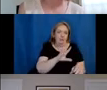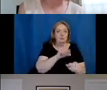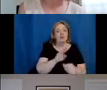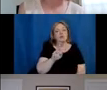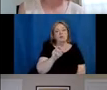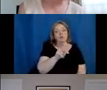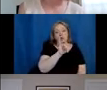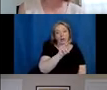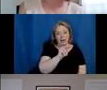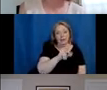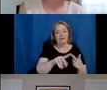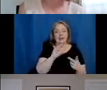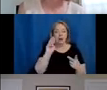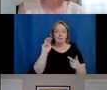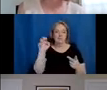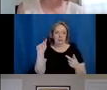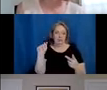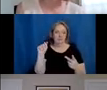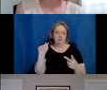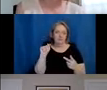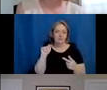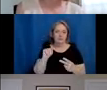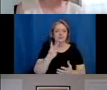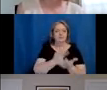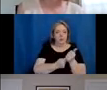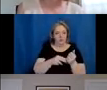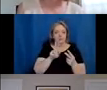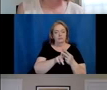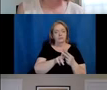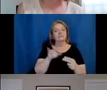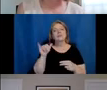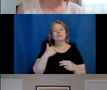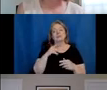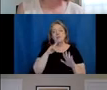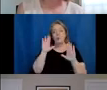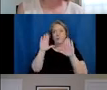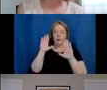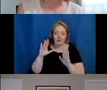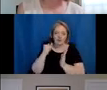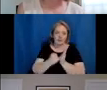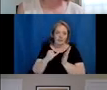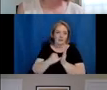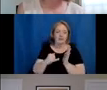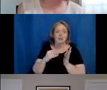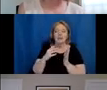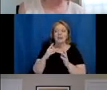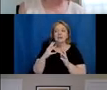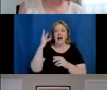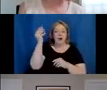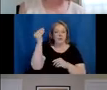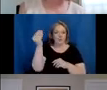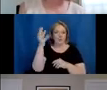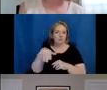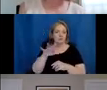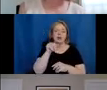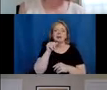the Metropolitan Museum of Art. There's also the wonderful works outdoors. So not just the family